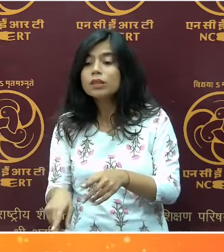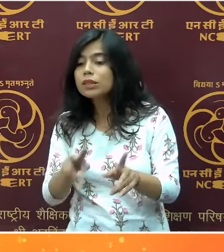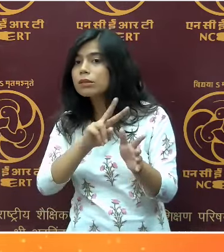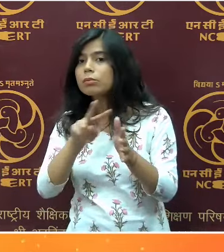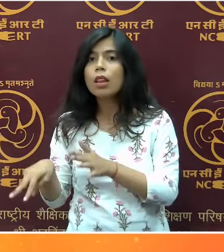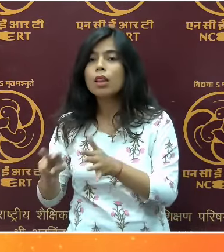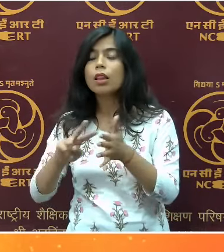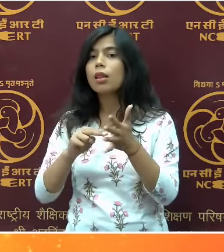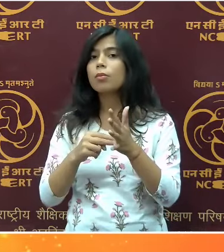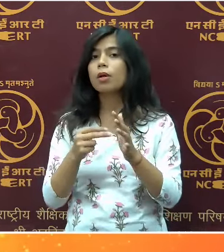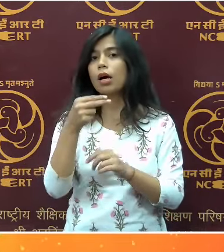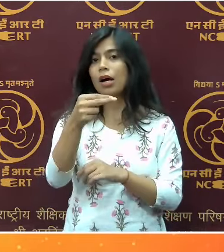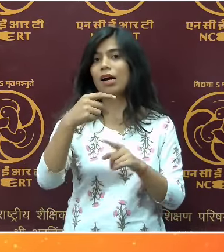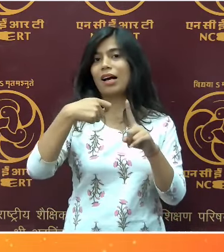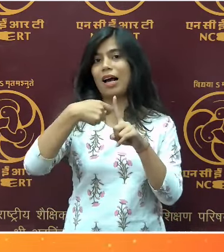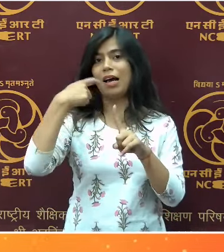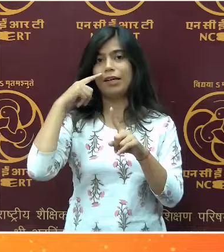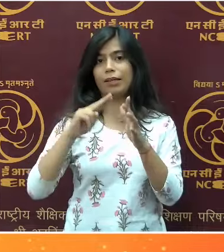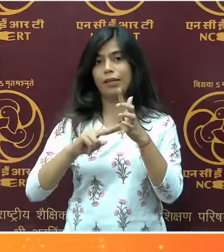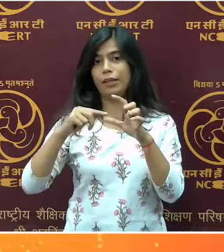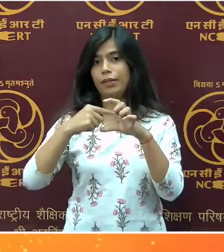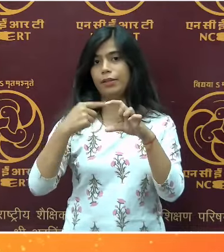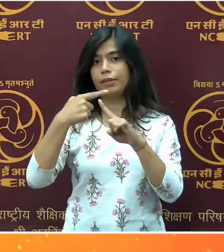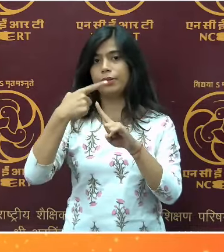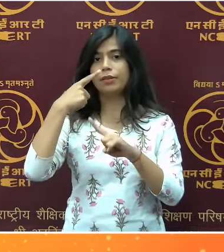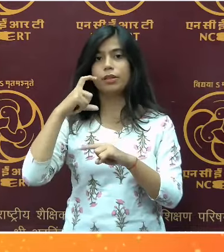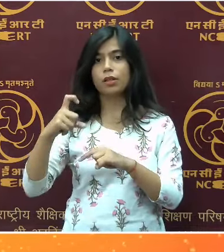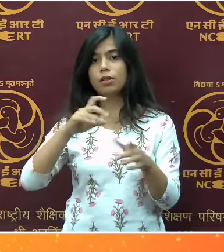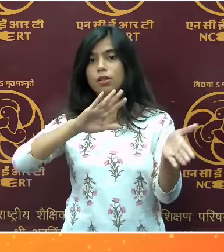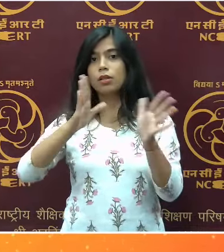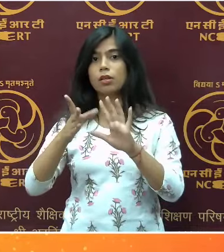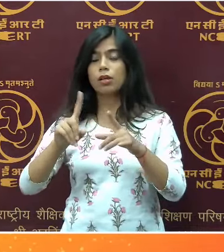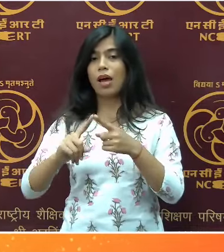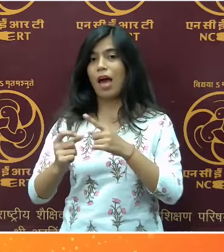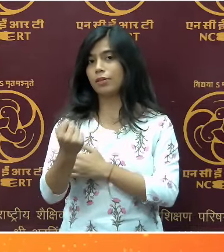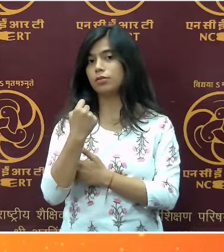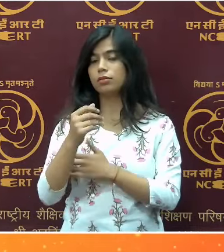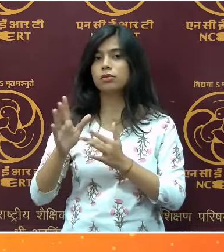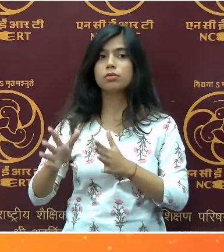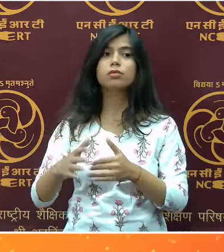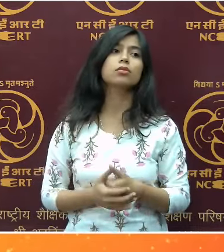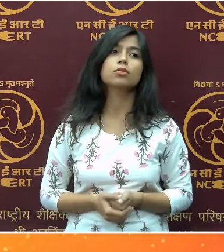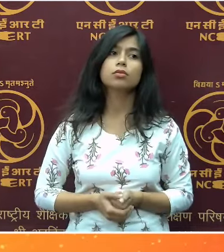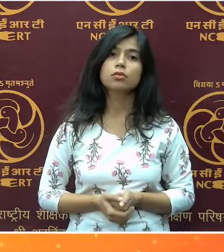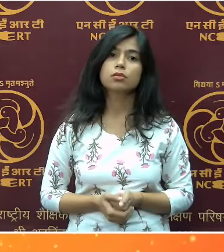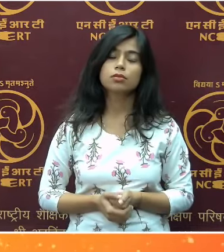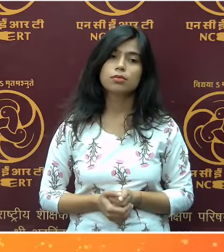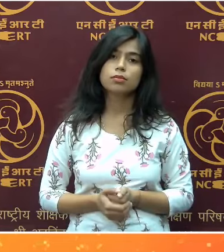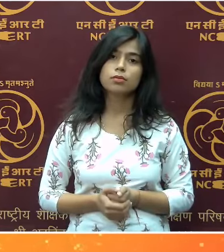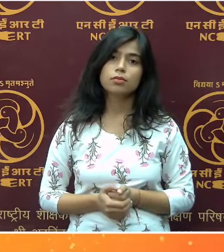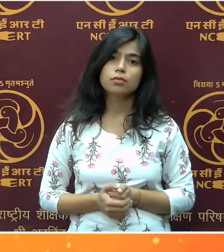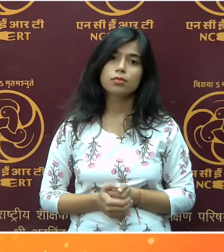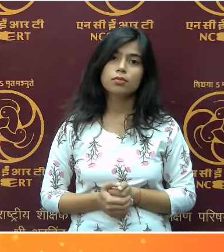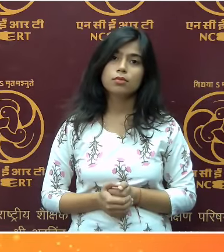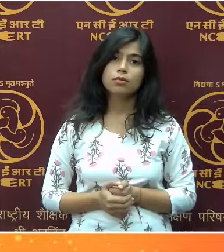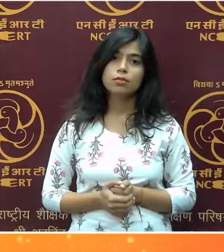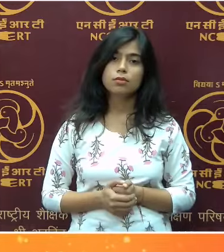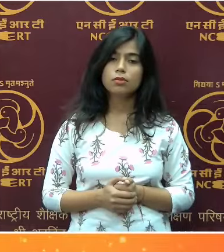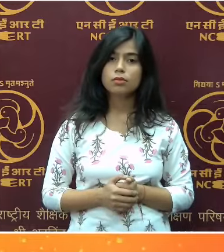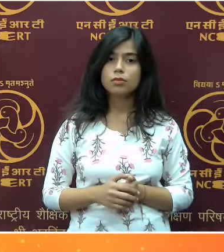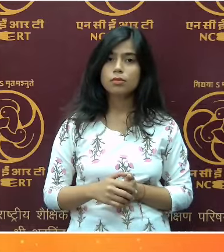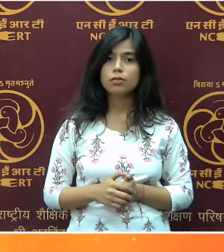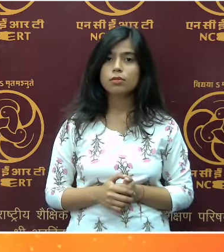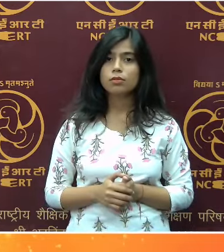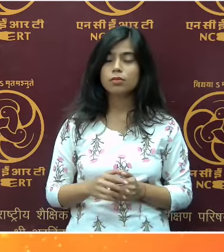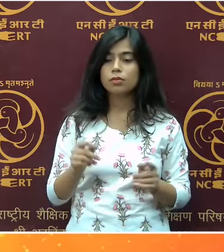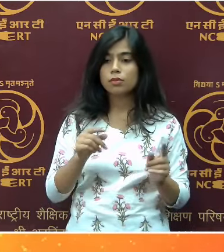Why? Because when a body is moving, it is moving with the velocity, therefore it has some kinetic energy. Just to say the kinetic energy